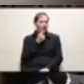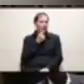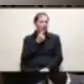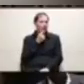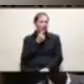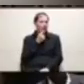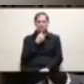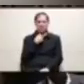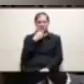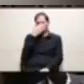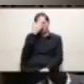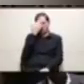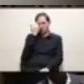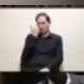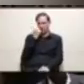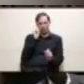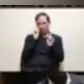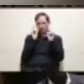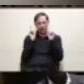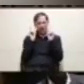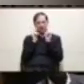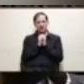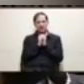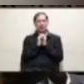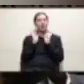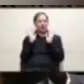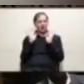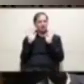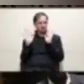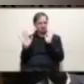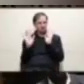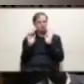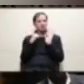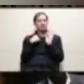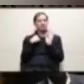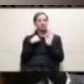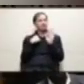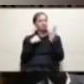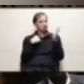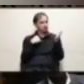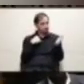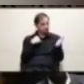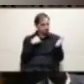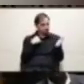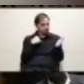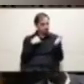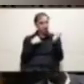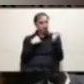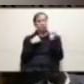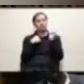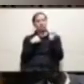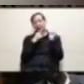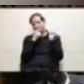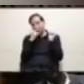I'm not aware of that. Okay, all right, let me leave that. I'll come back to the question. Let's come to you. Sorry, what's your name